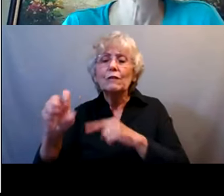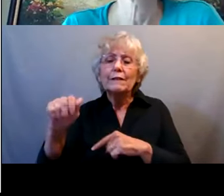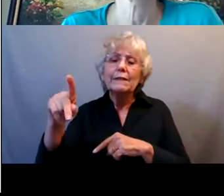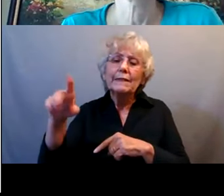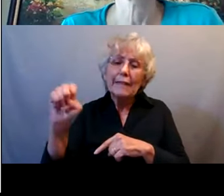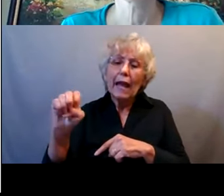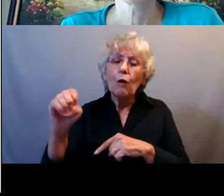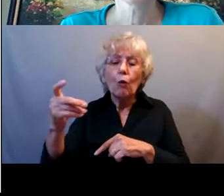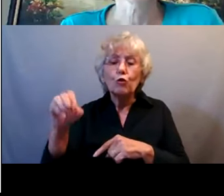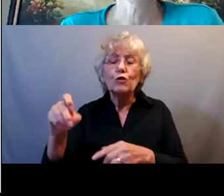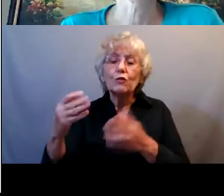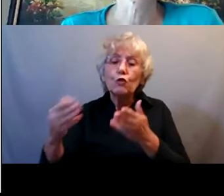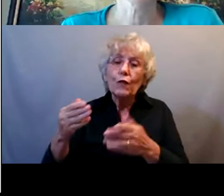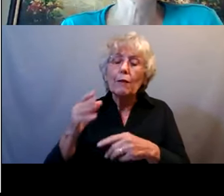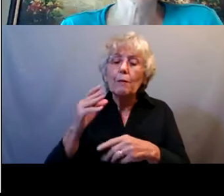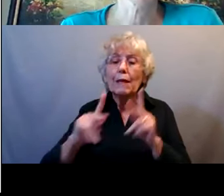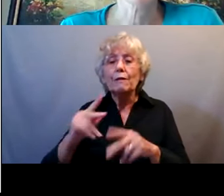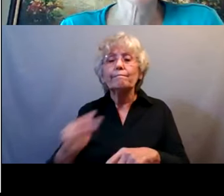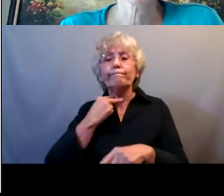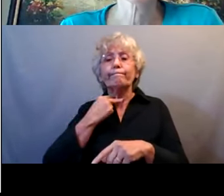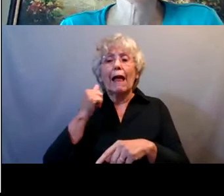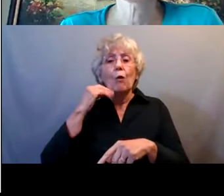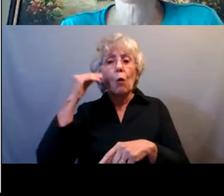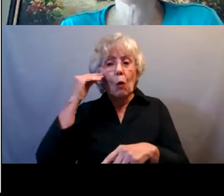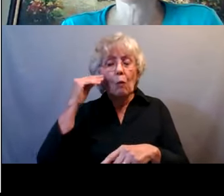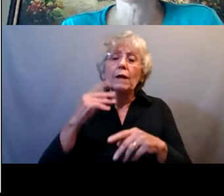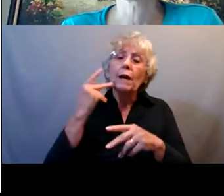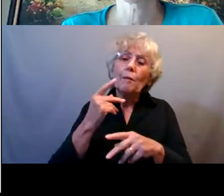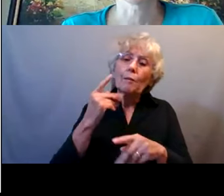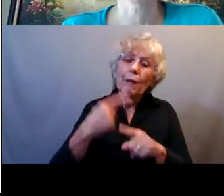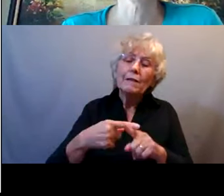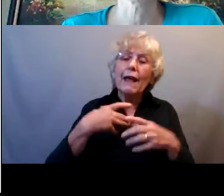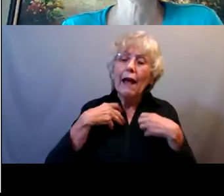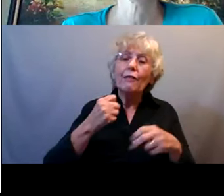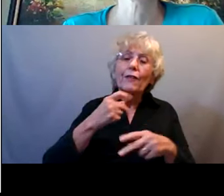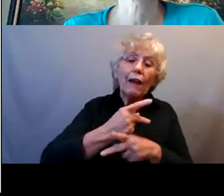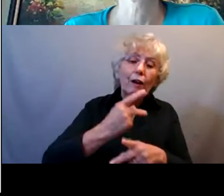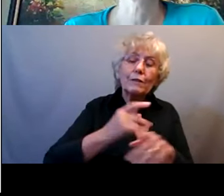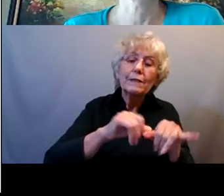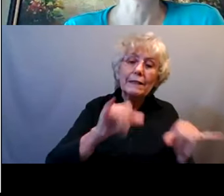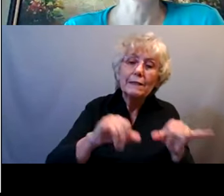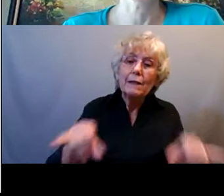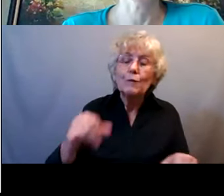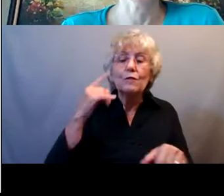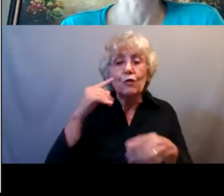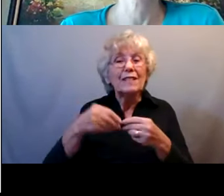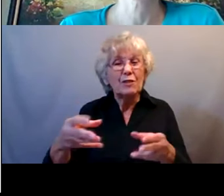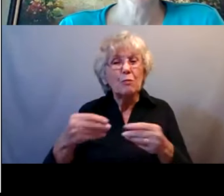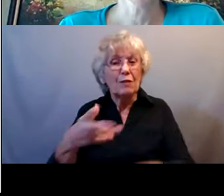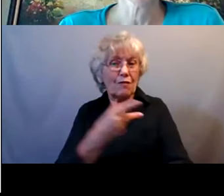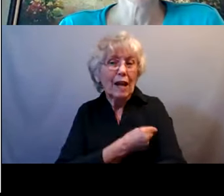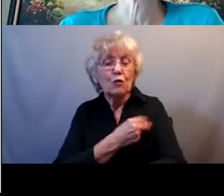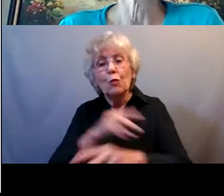homebound populations, as well as all of our healthcare systems and community-based organizations to improve vaccination